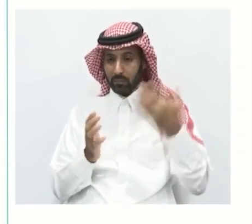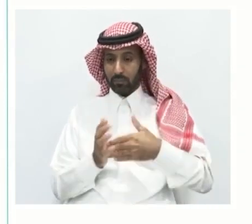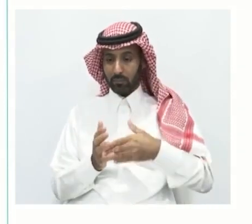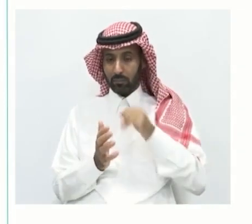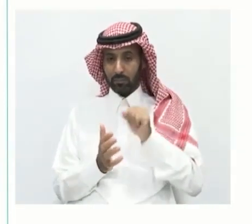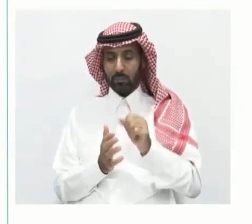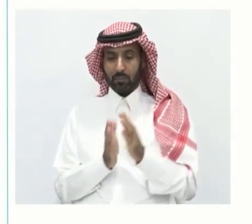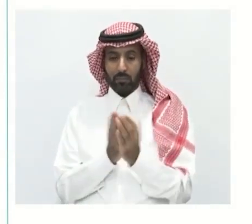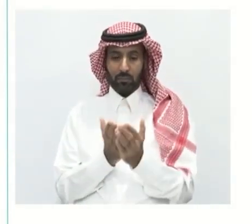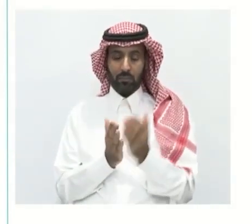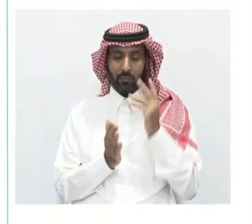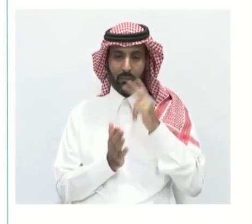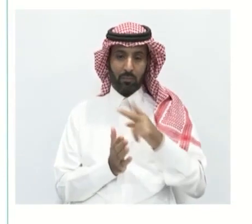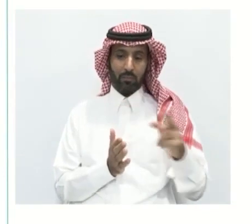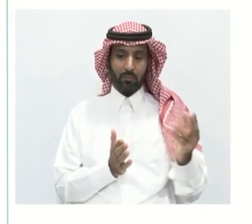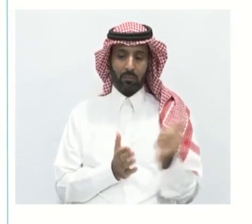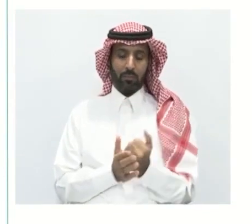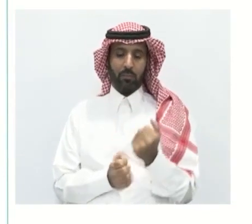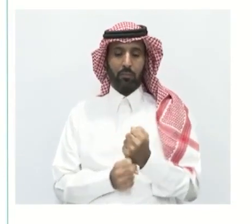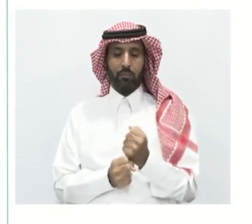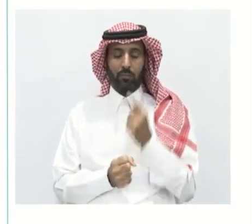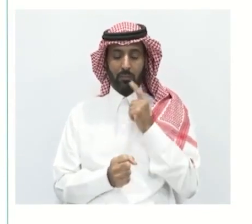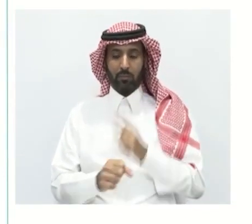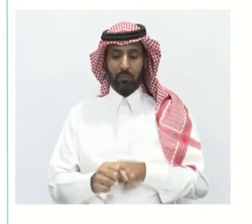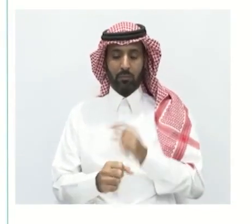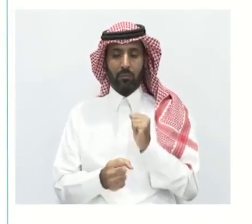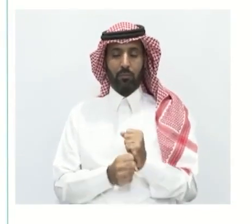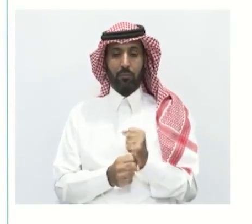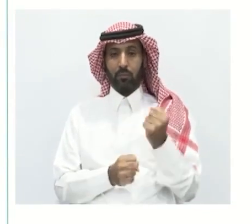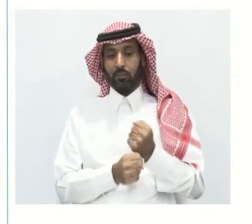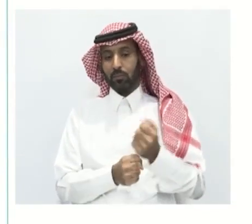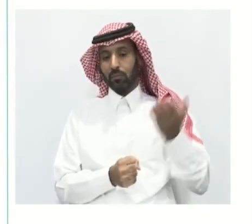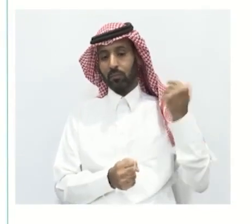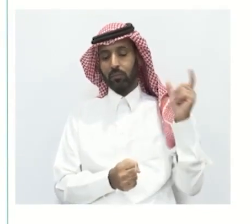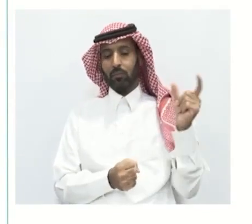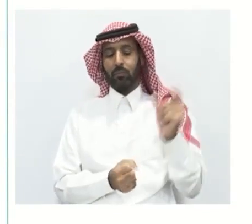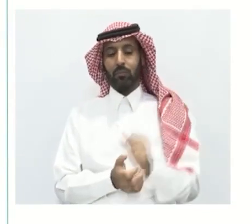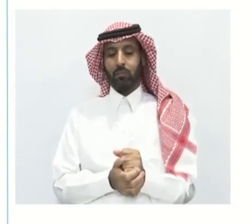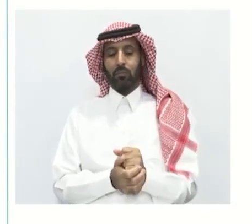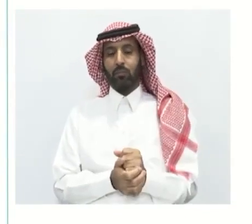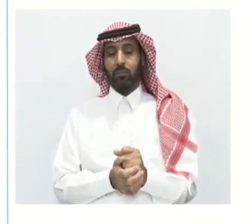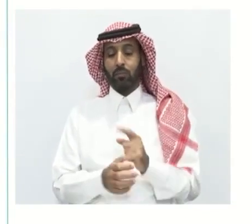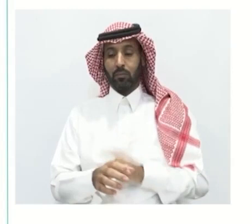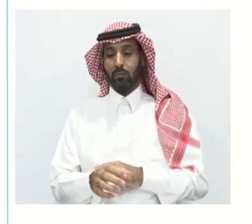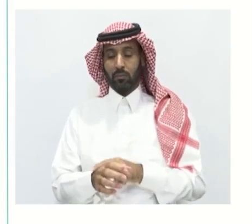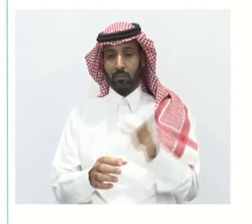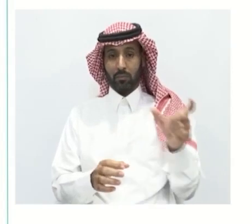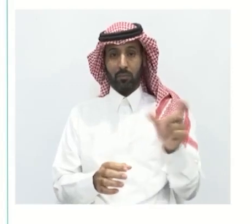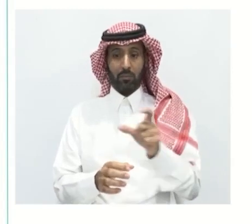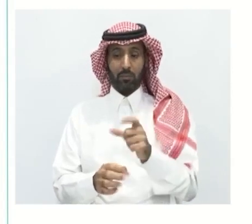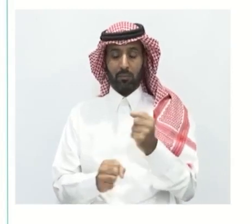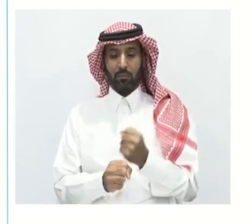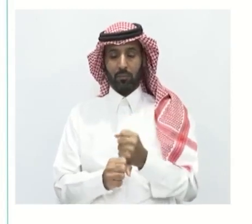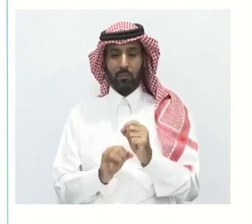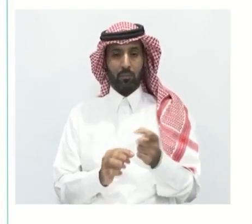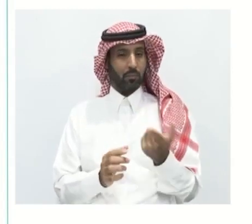your book, the irregular verbs. Time expressions for the past. Time expressions for the